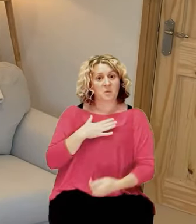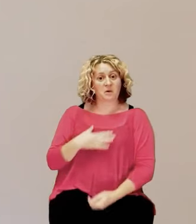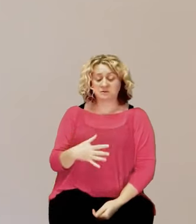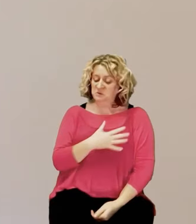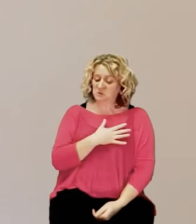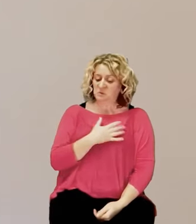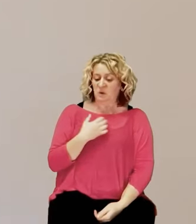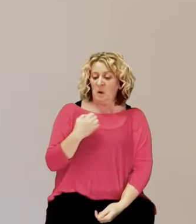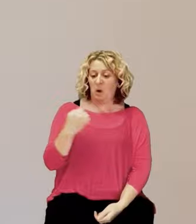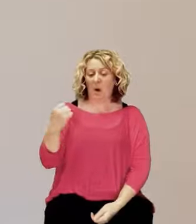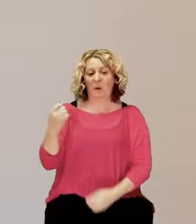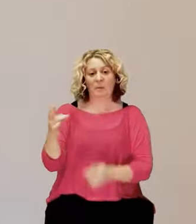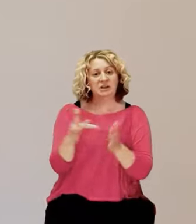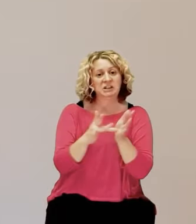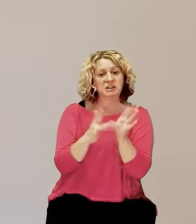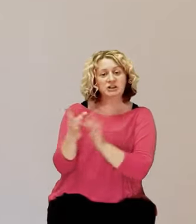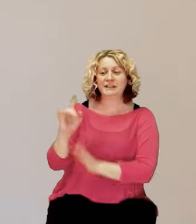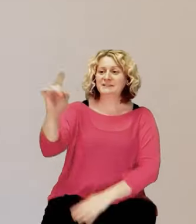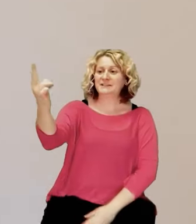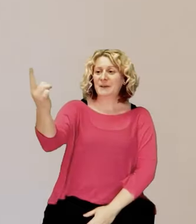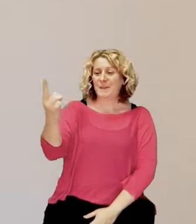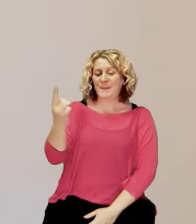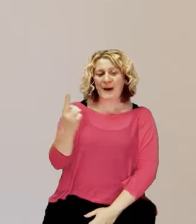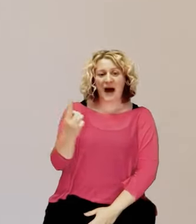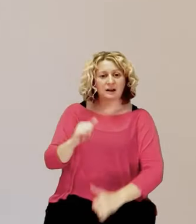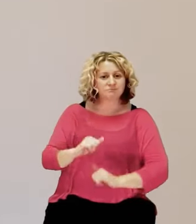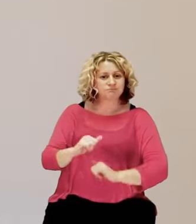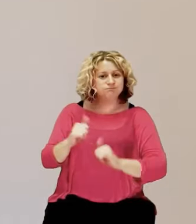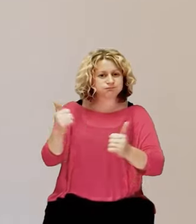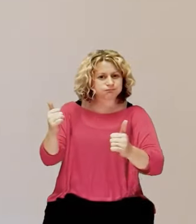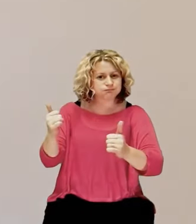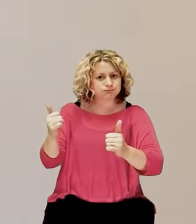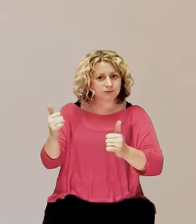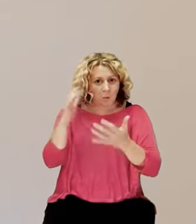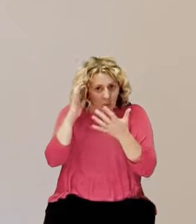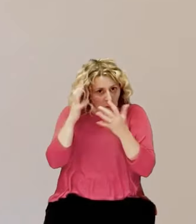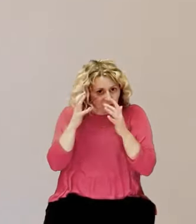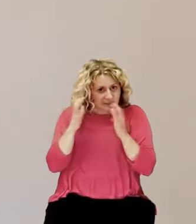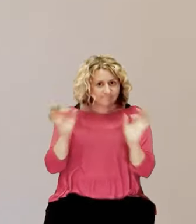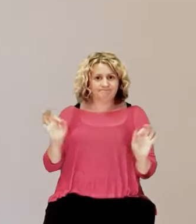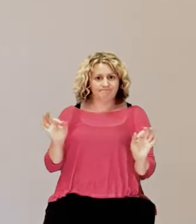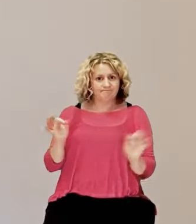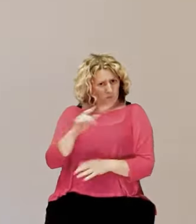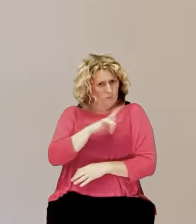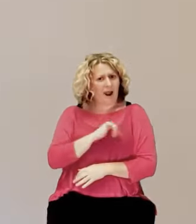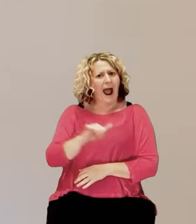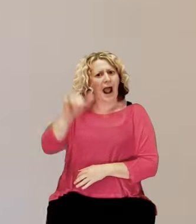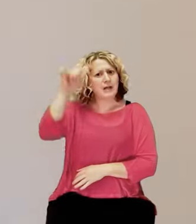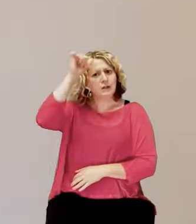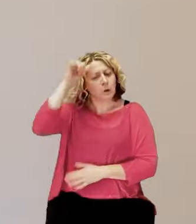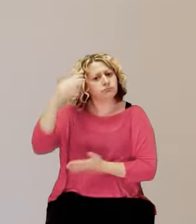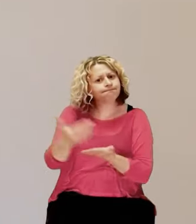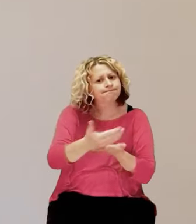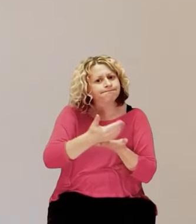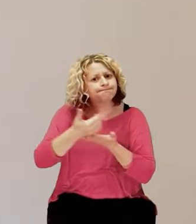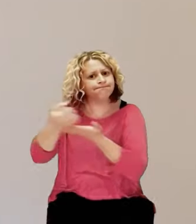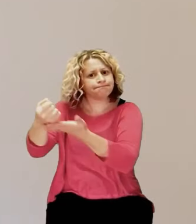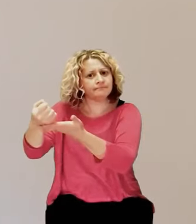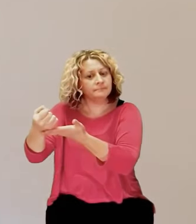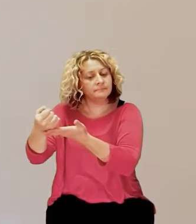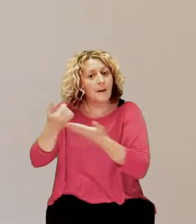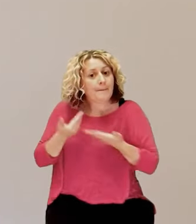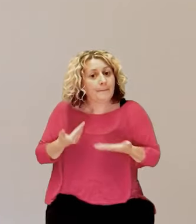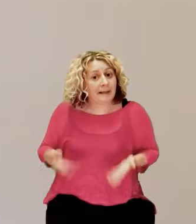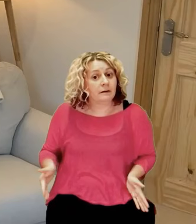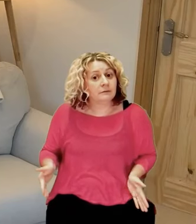mine. And meanwhile, he wants to purify me. He wants to live in me. He wants my vision to be on that